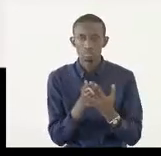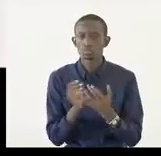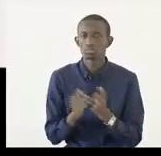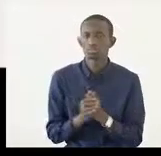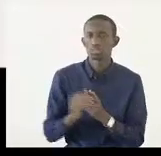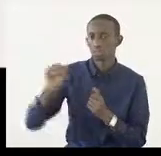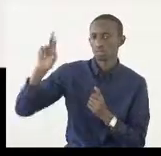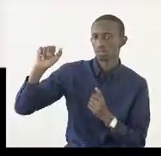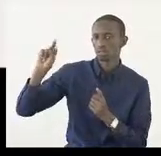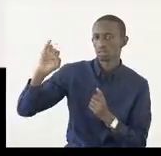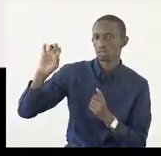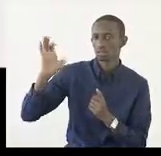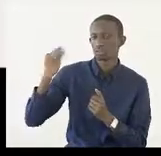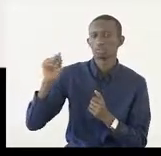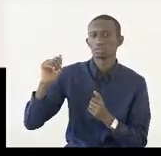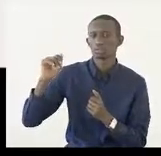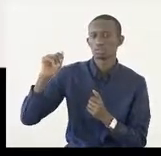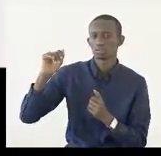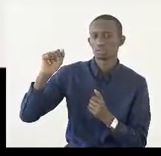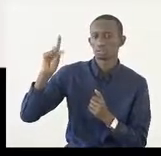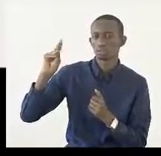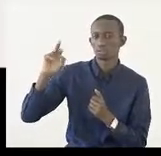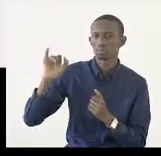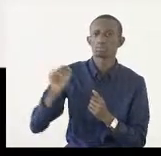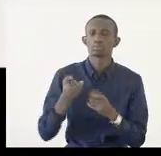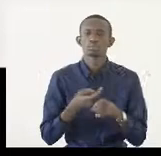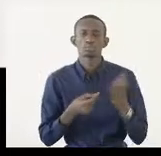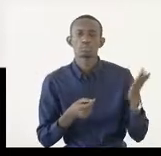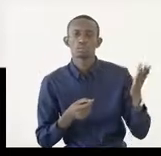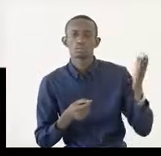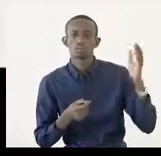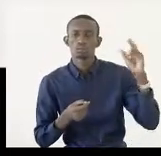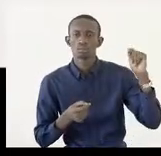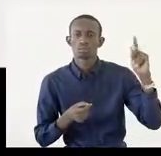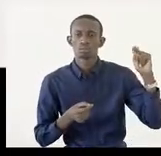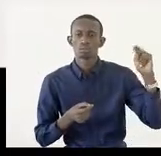ketones. So that is our goal, or